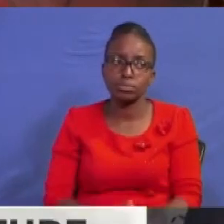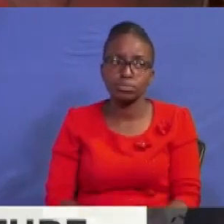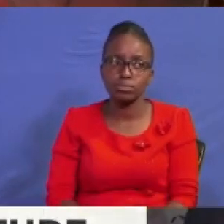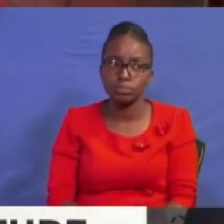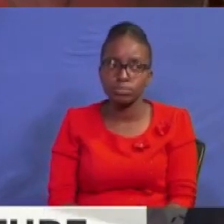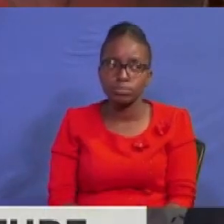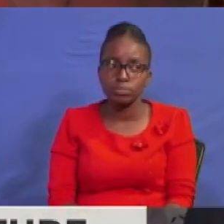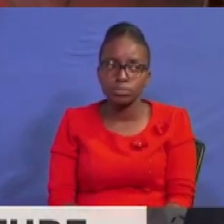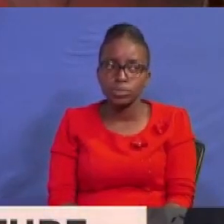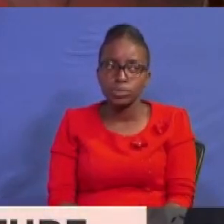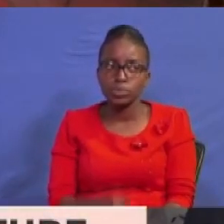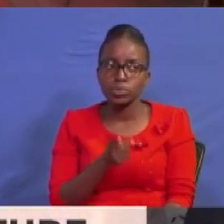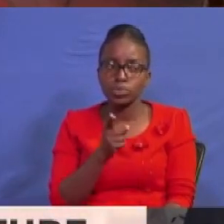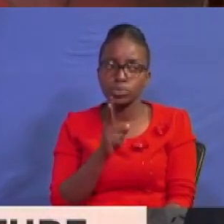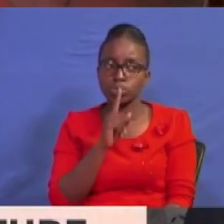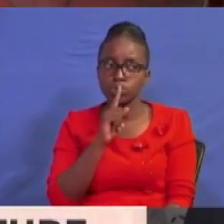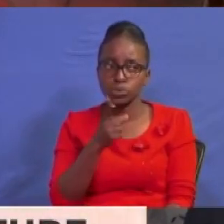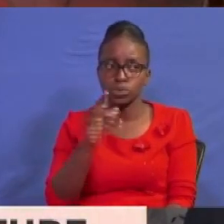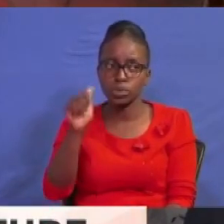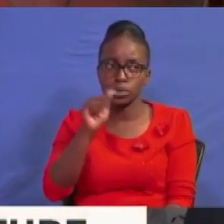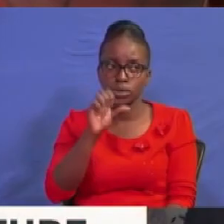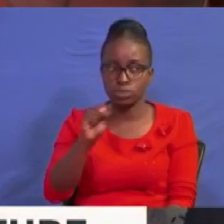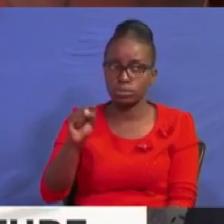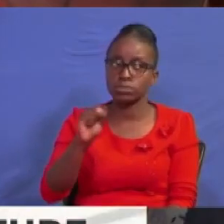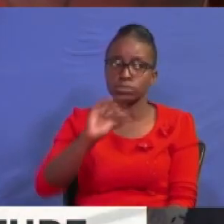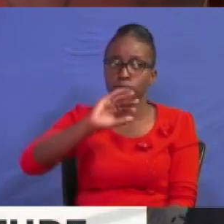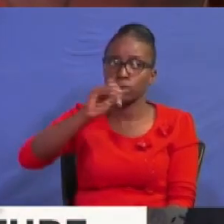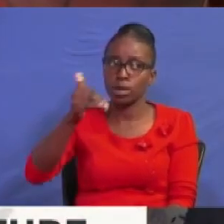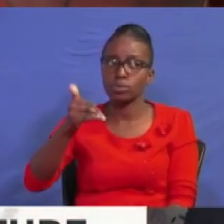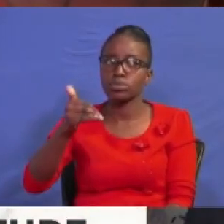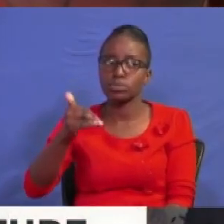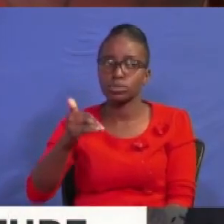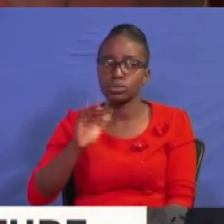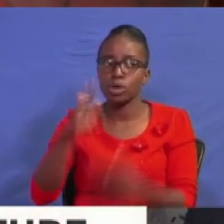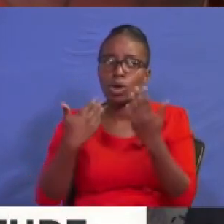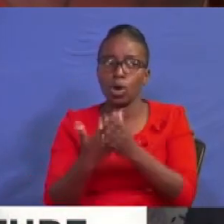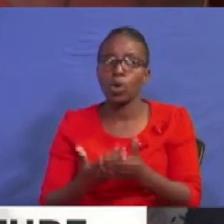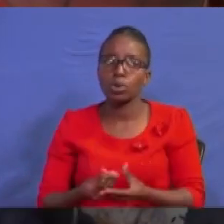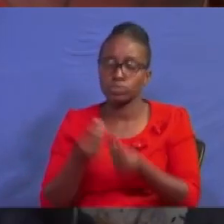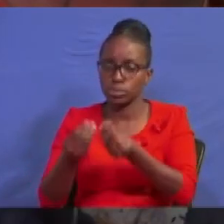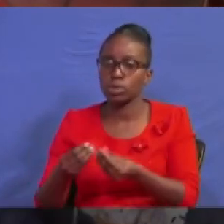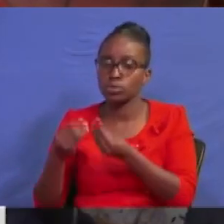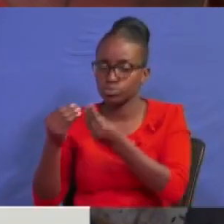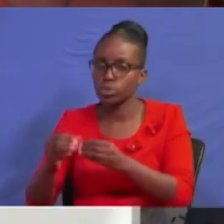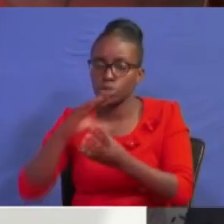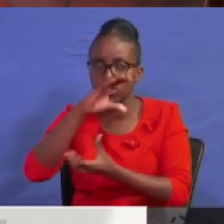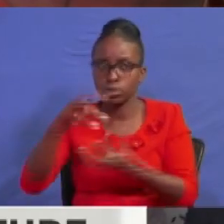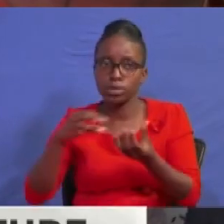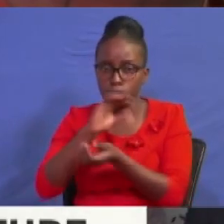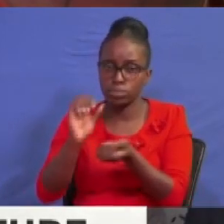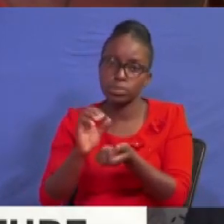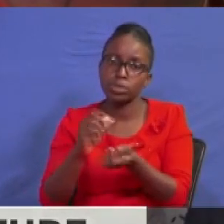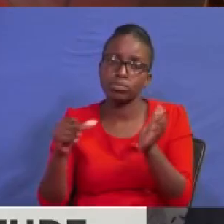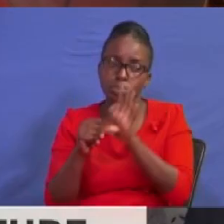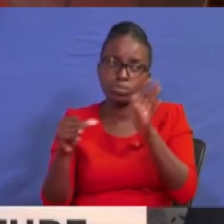So as a county, we have adopted climate smart agriculture, and